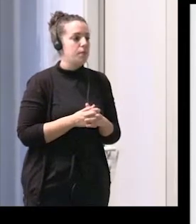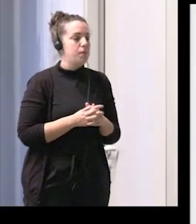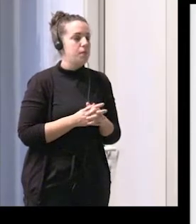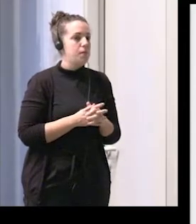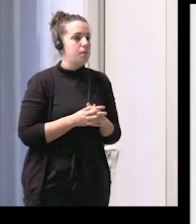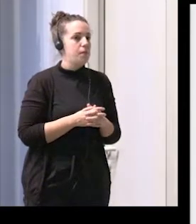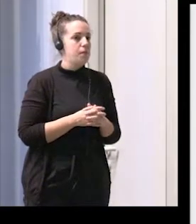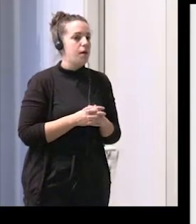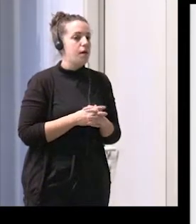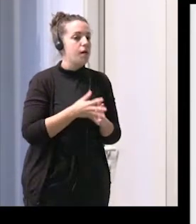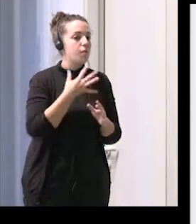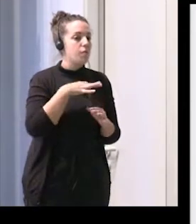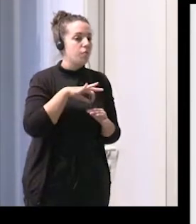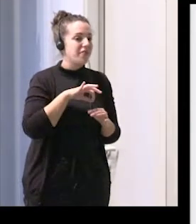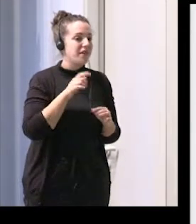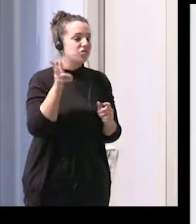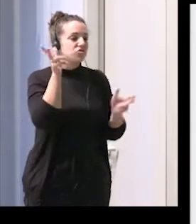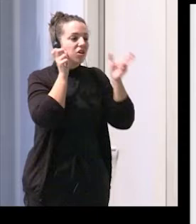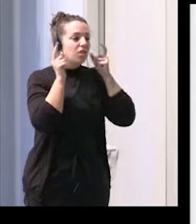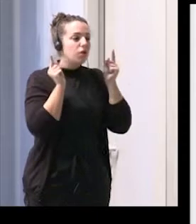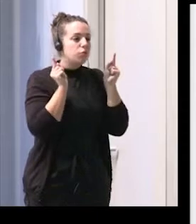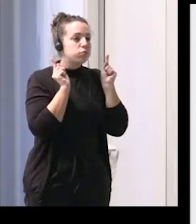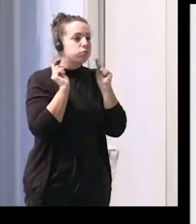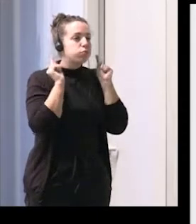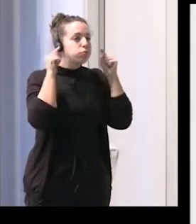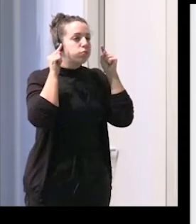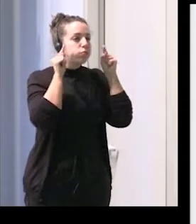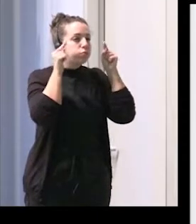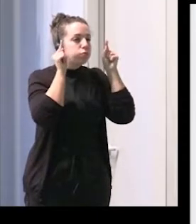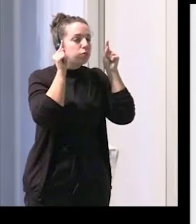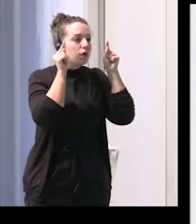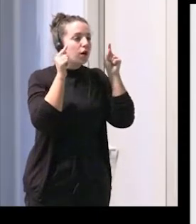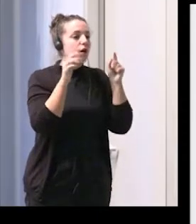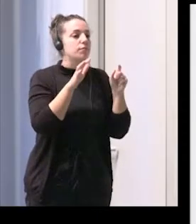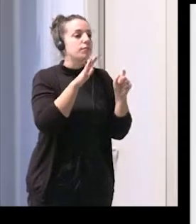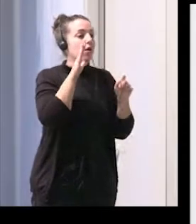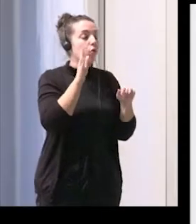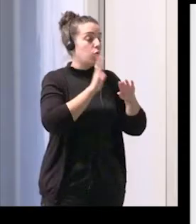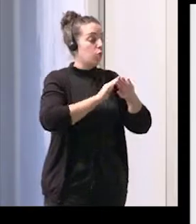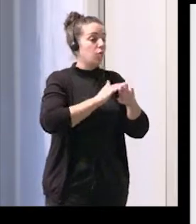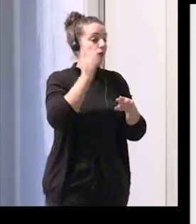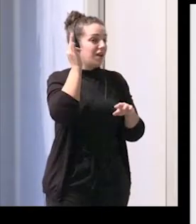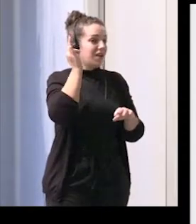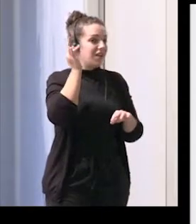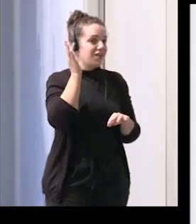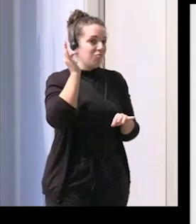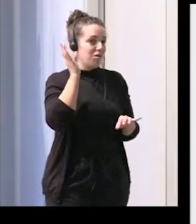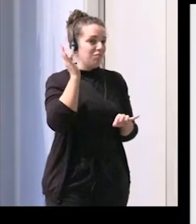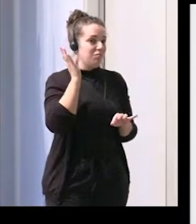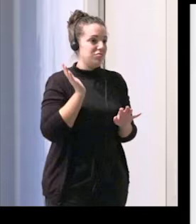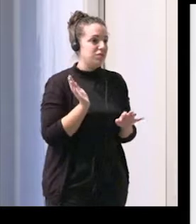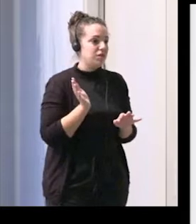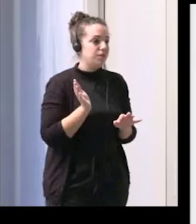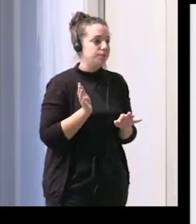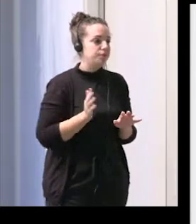have to do with the deafness itself, but we are not avoiding the problems of deafness